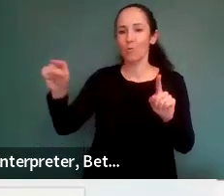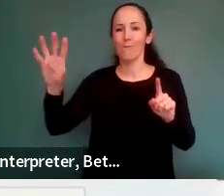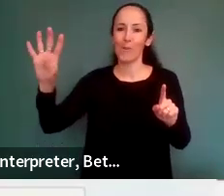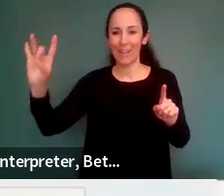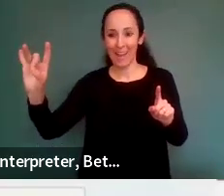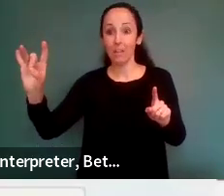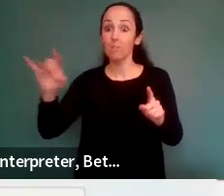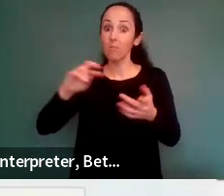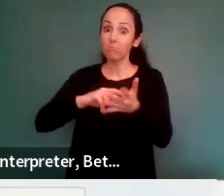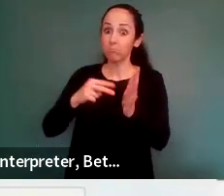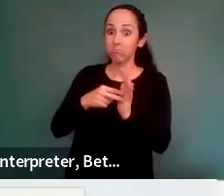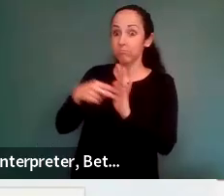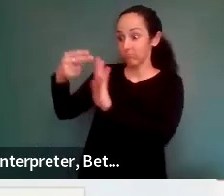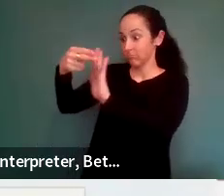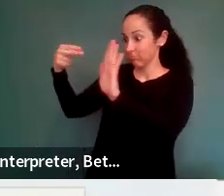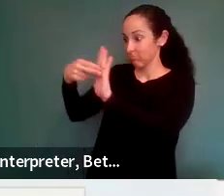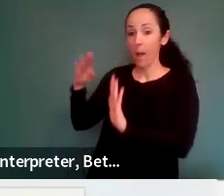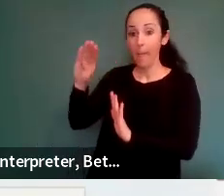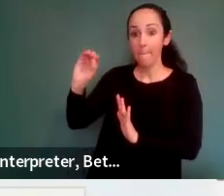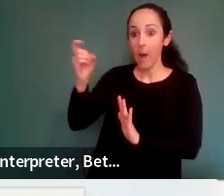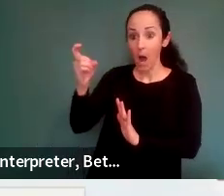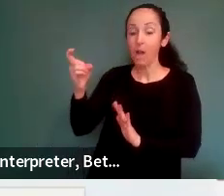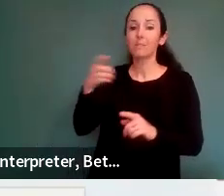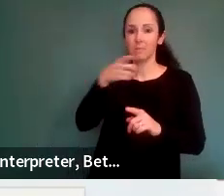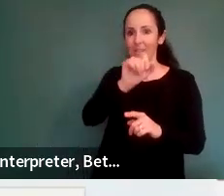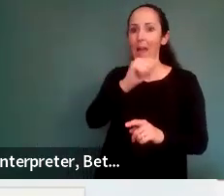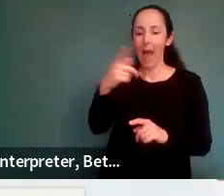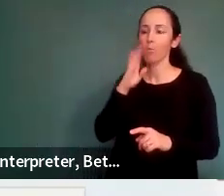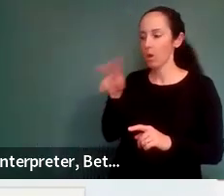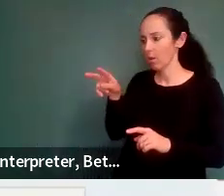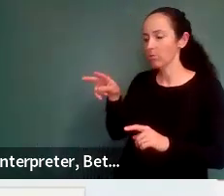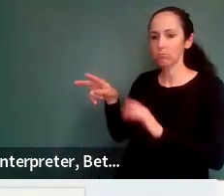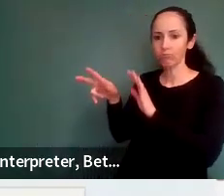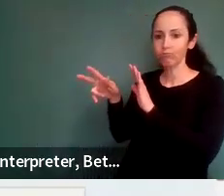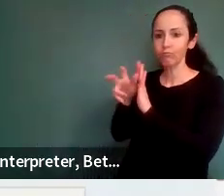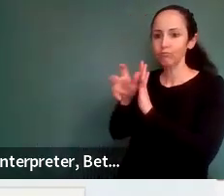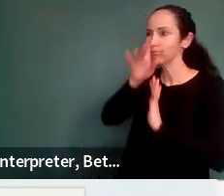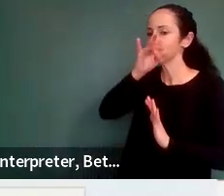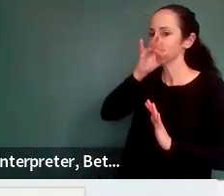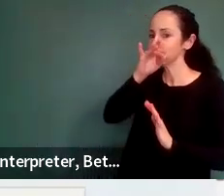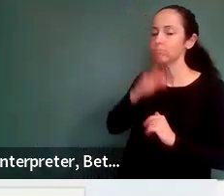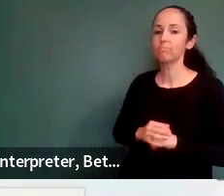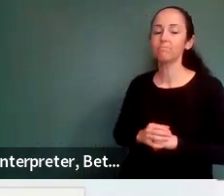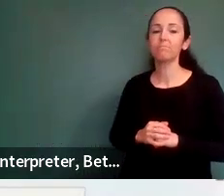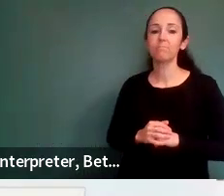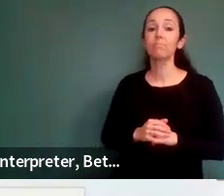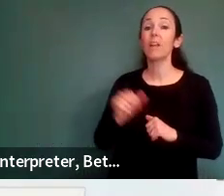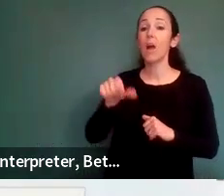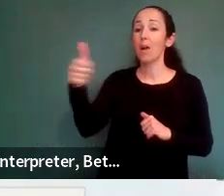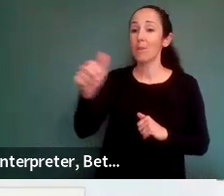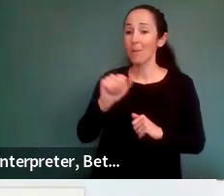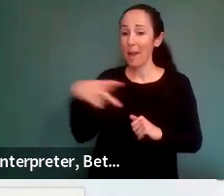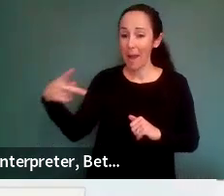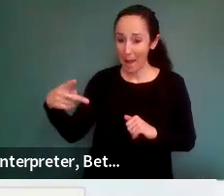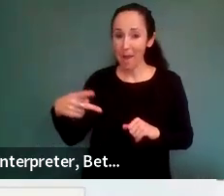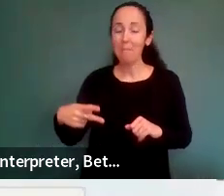Another app that is kind of cool. It's surprising that it's still out because it hasn't been